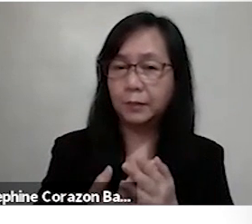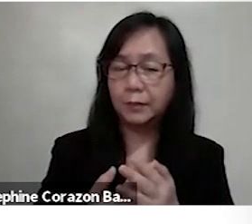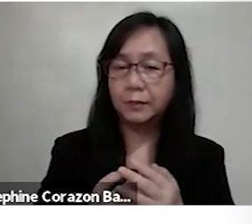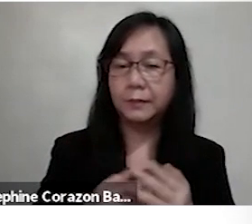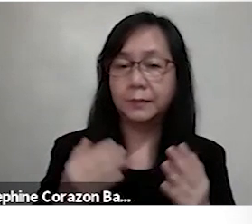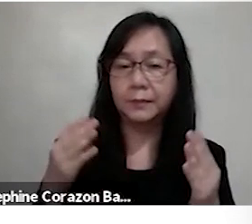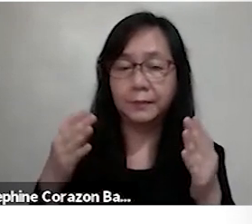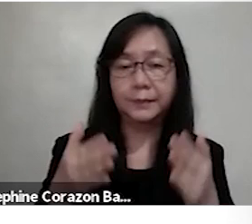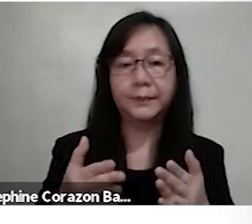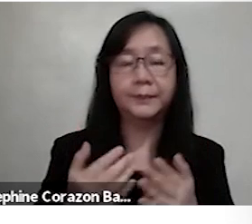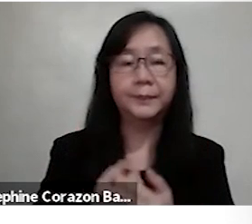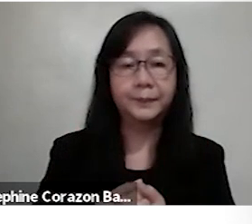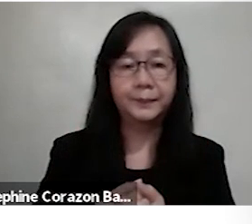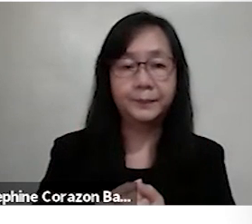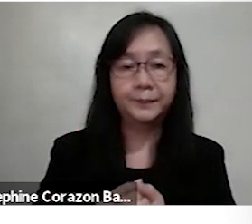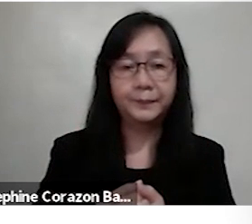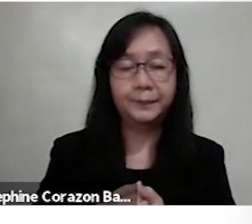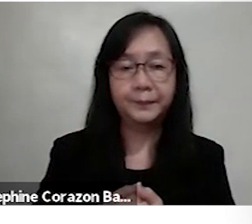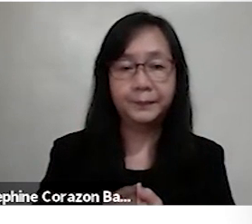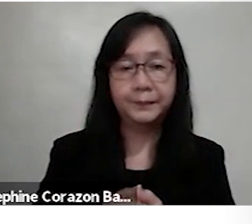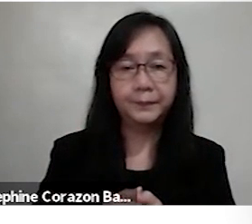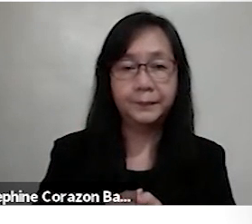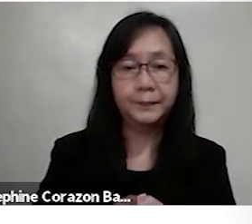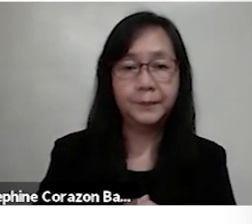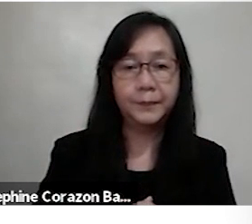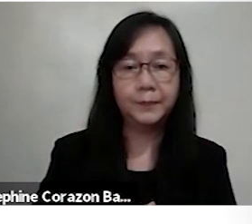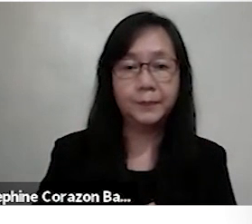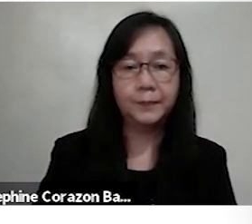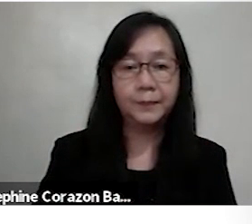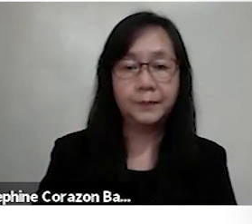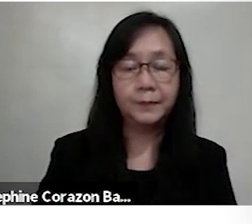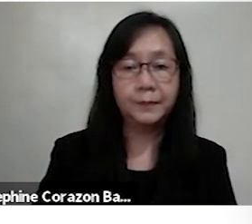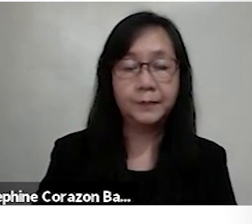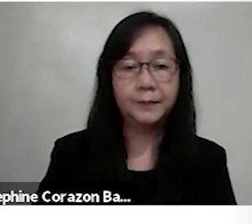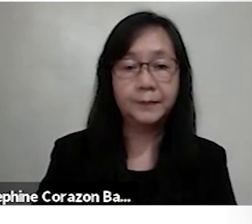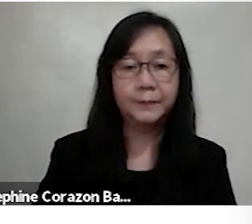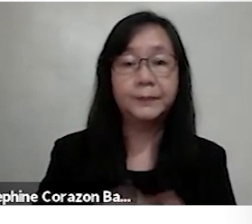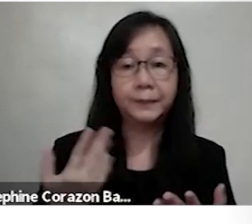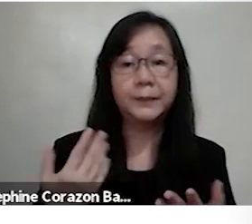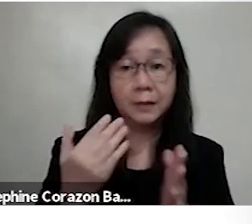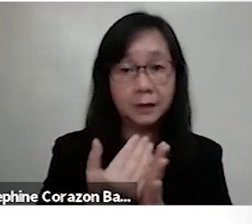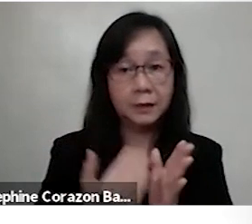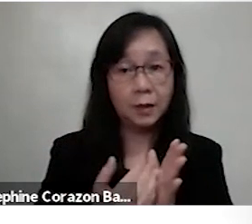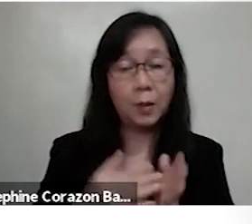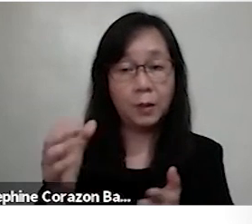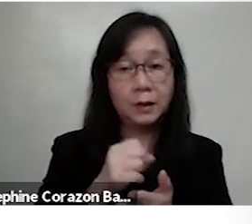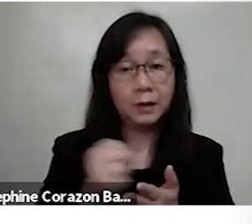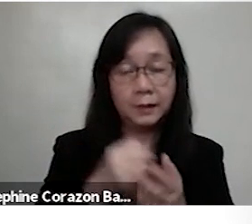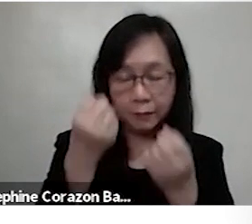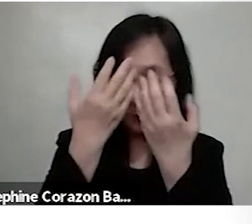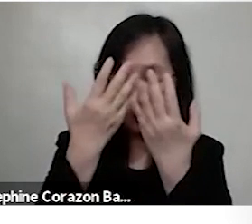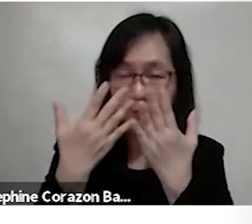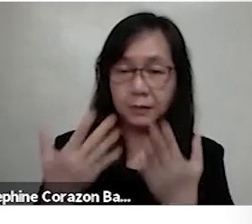stakeholders on the topic of UN human rights treaty body and mechanism. And then we face